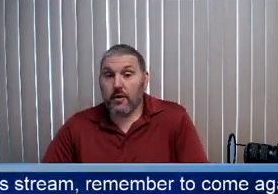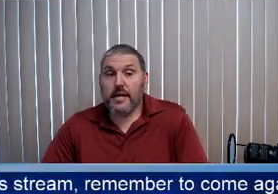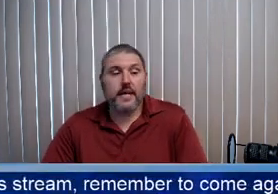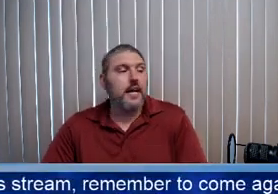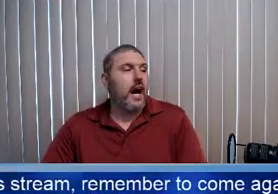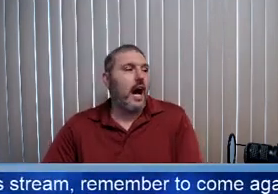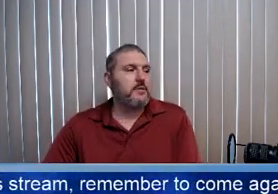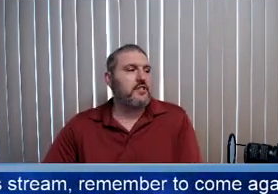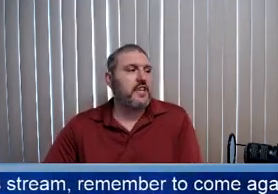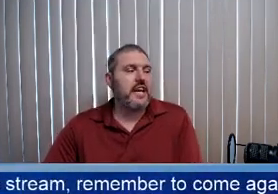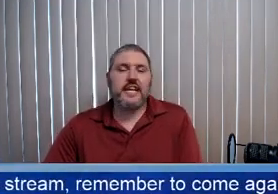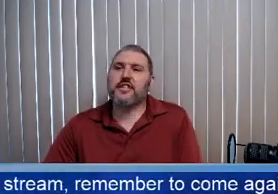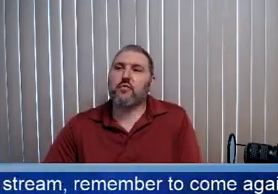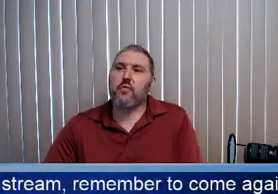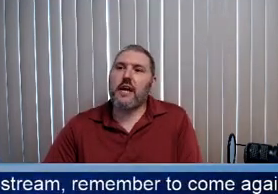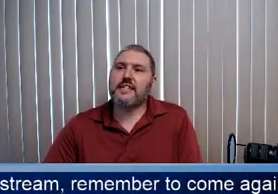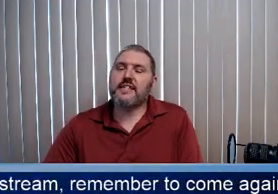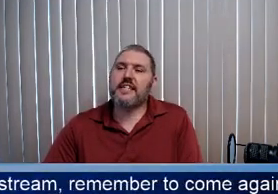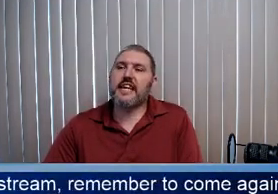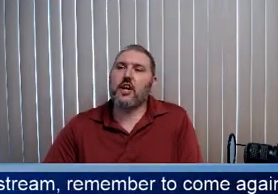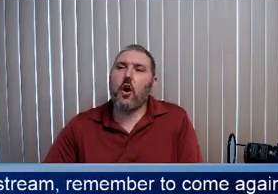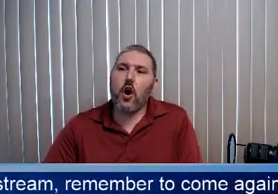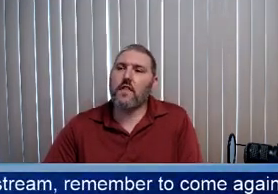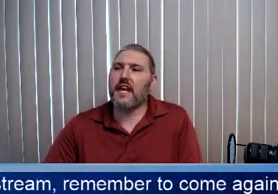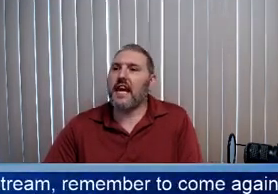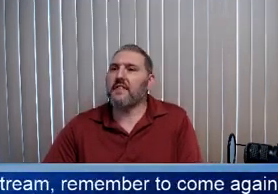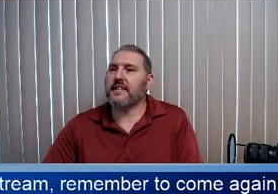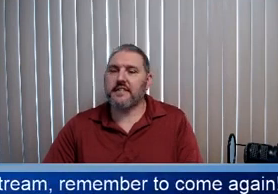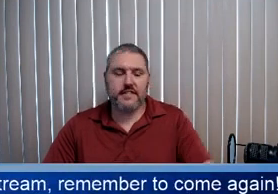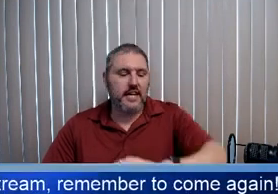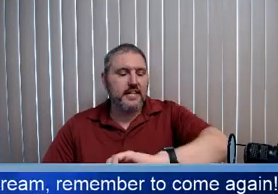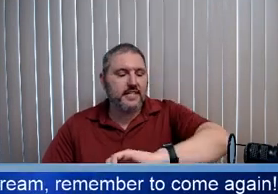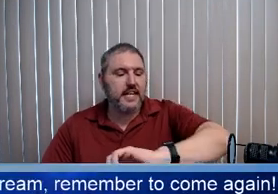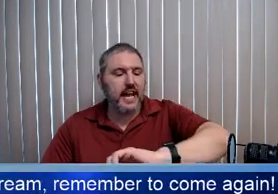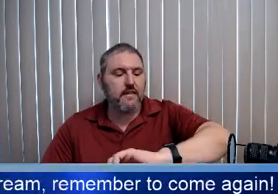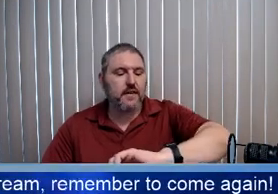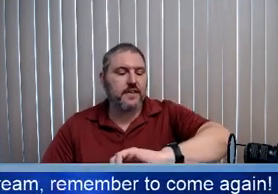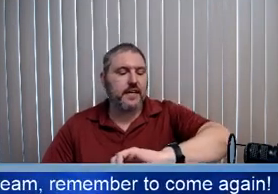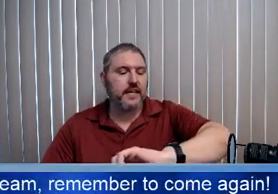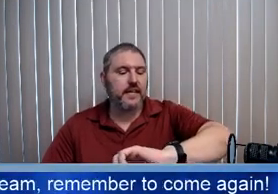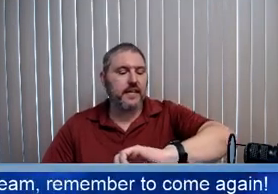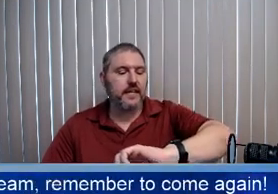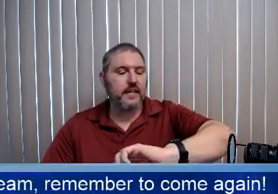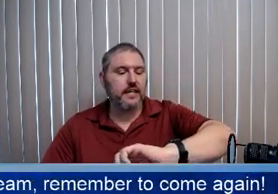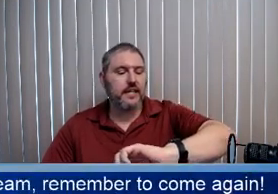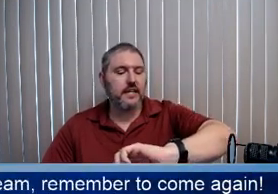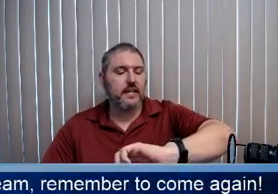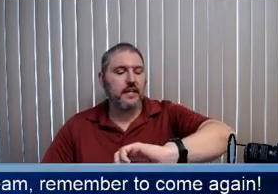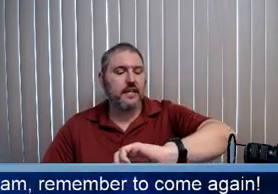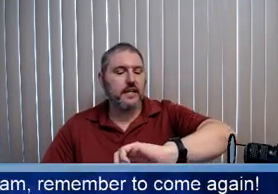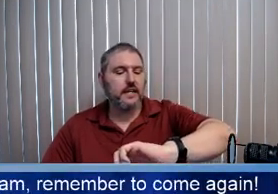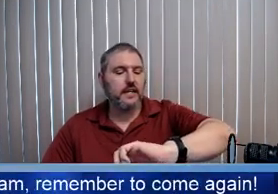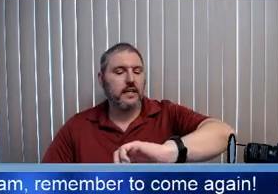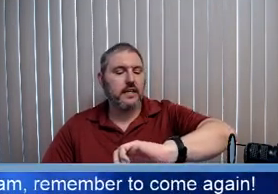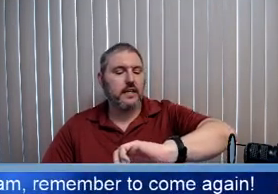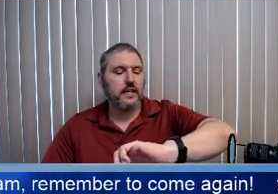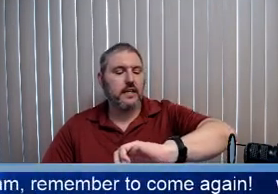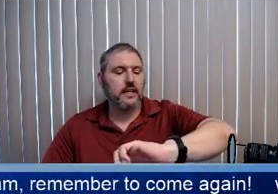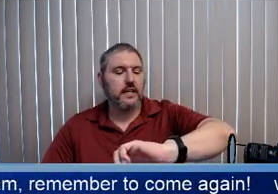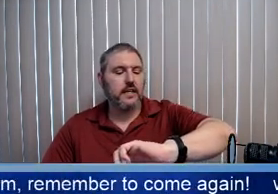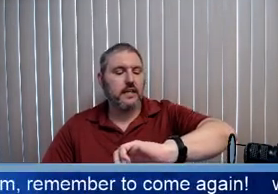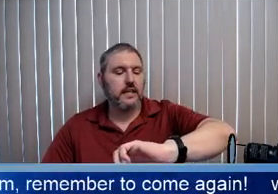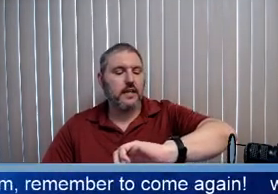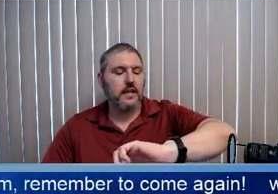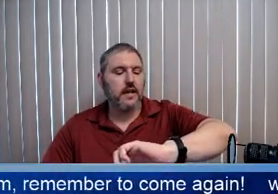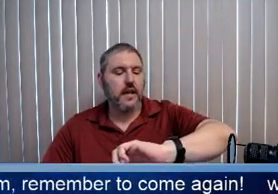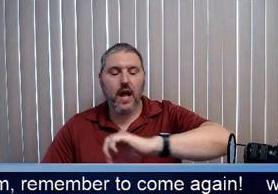I agree. I'm just saying it's right to get all the evidence, see everything.